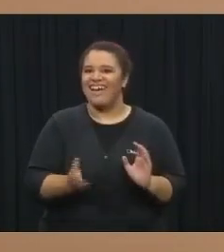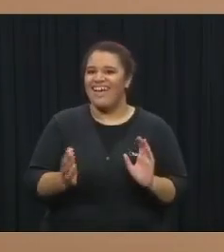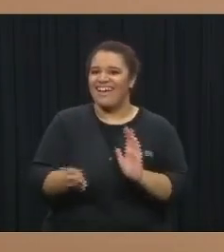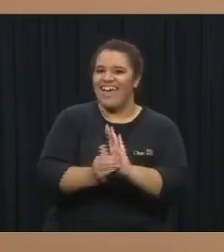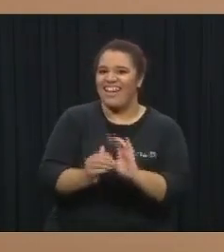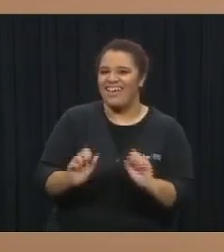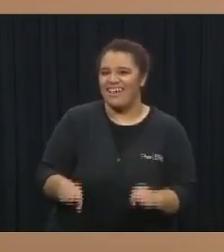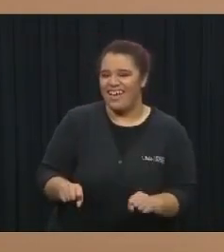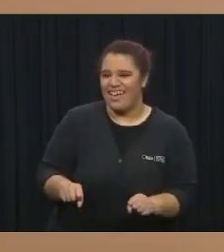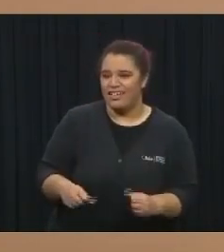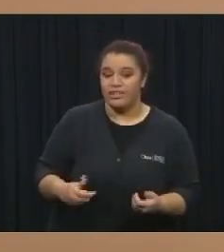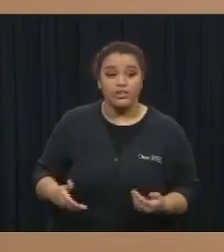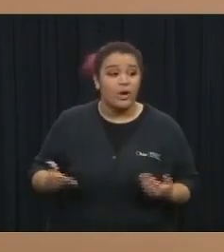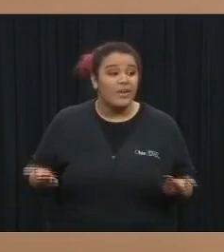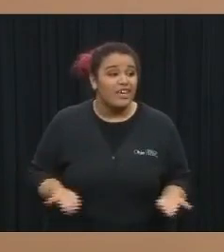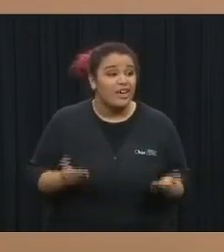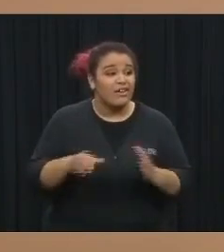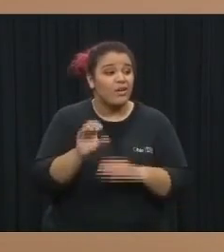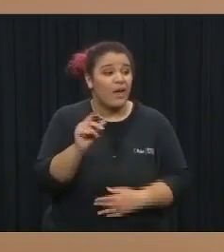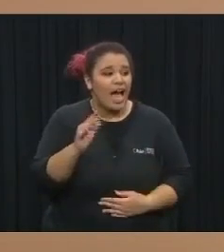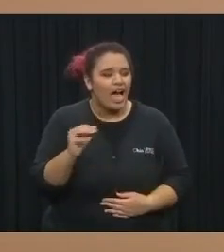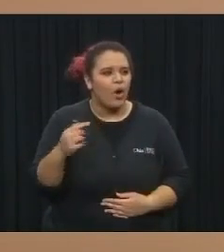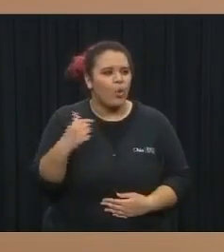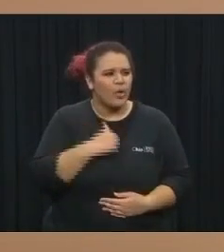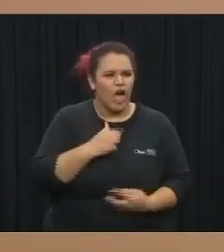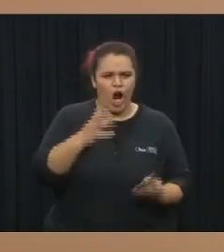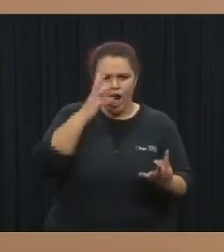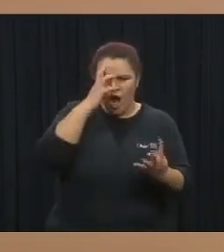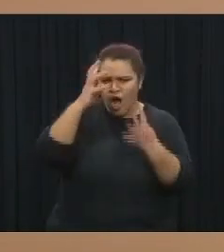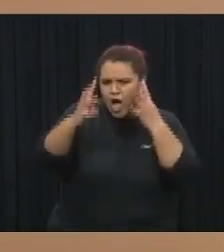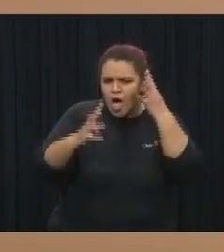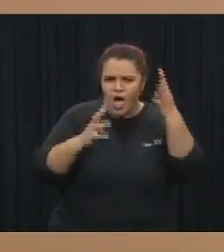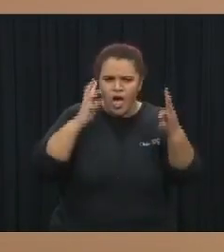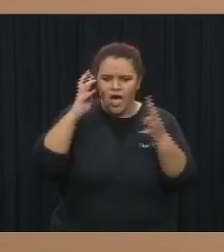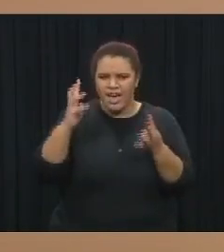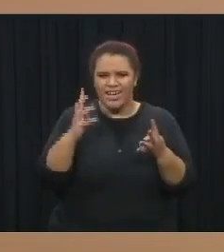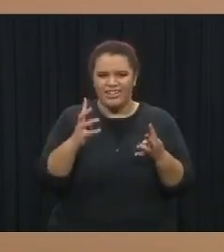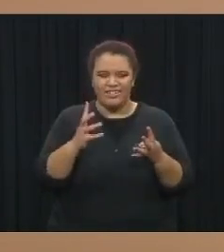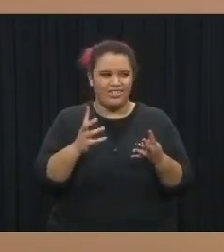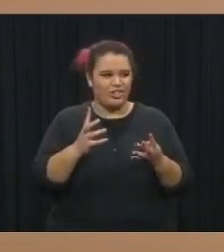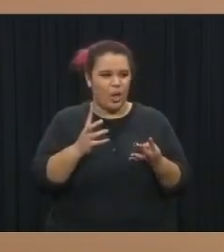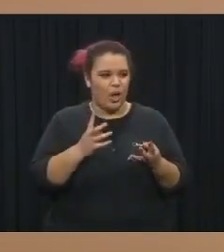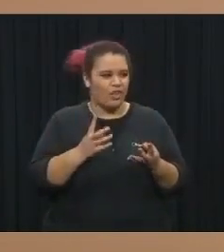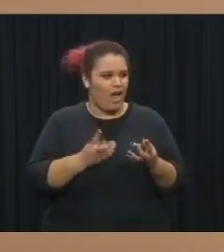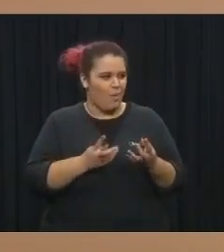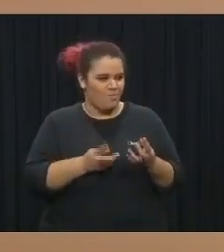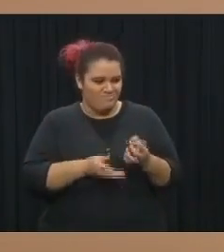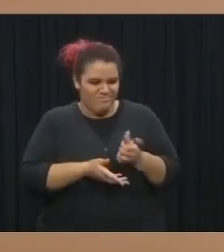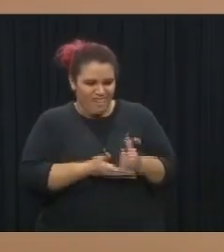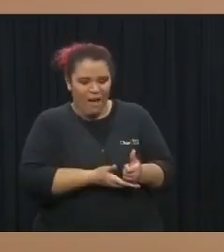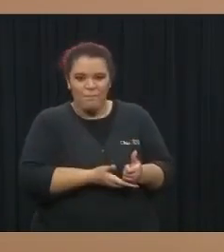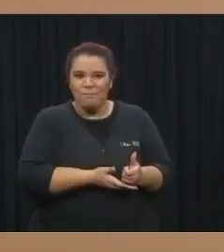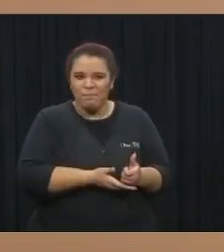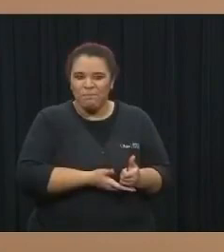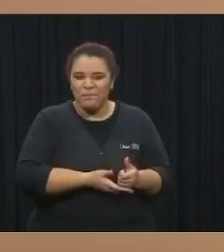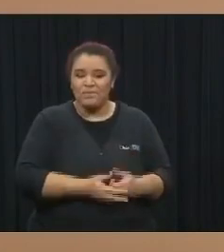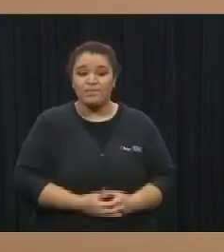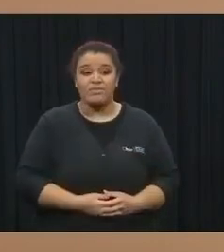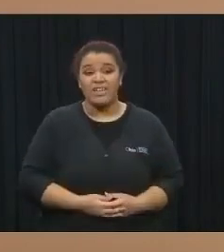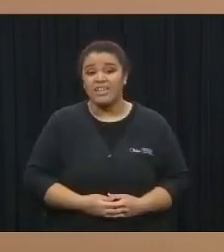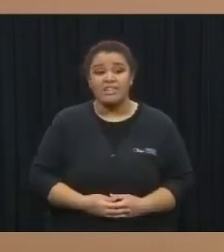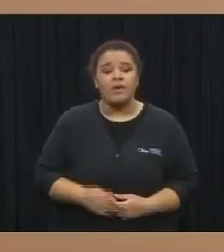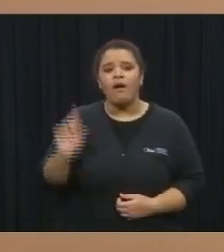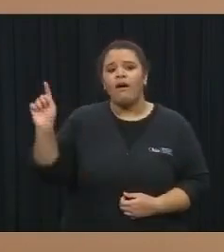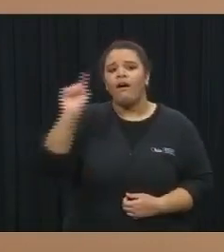our state. It's happening around the country. And then, I know that there's a lot of work being done to bring more to our states.